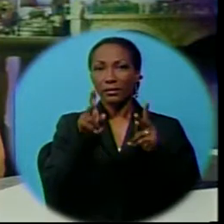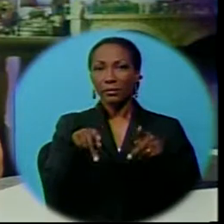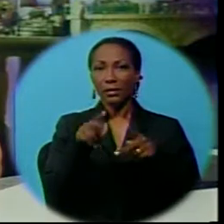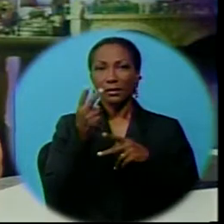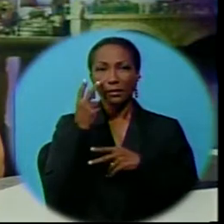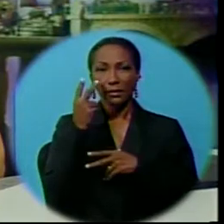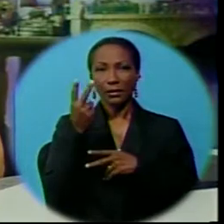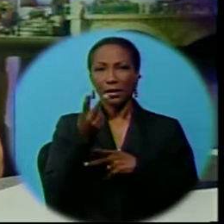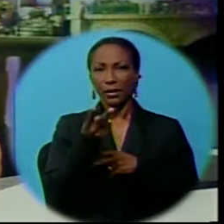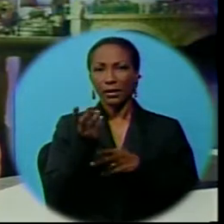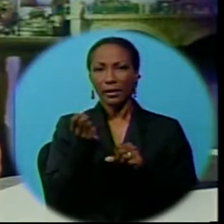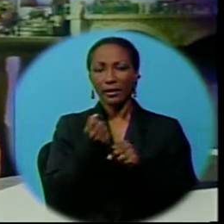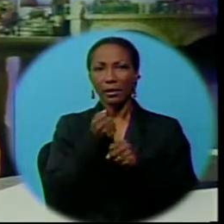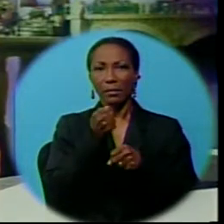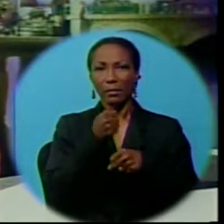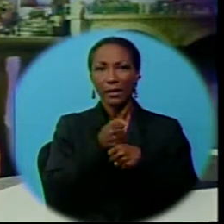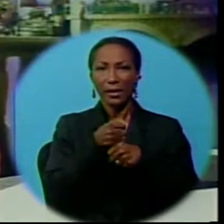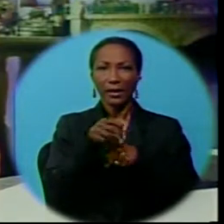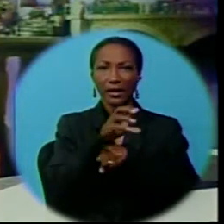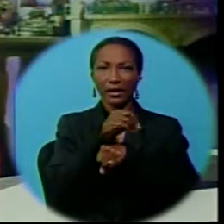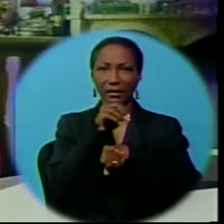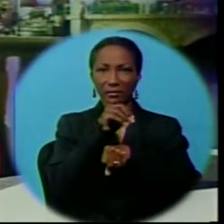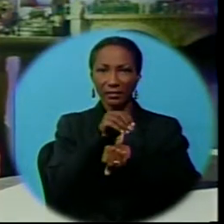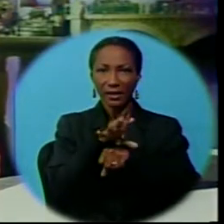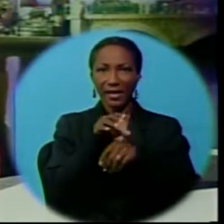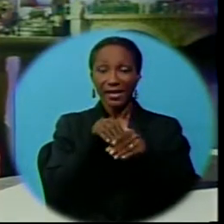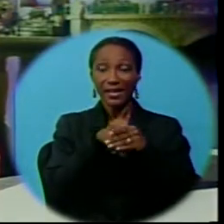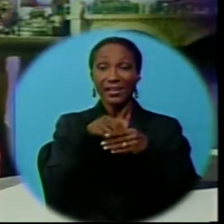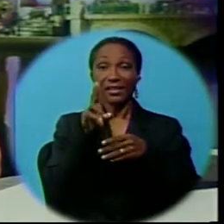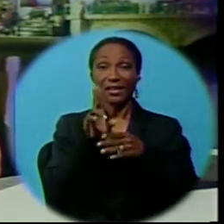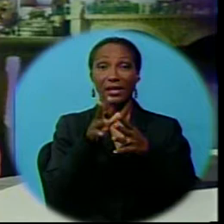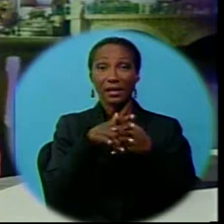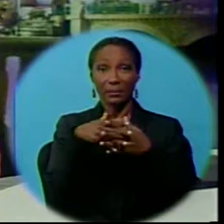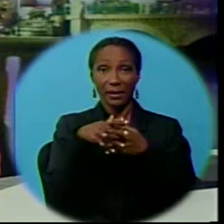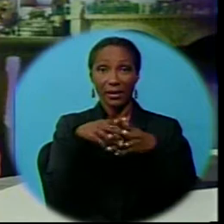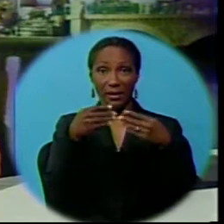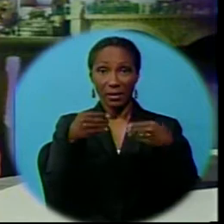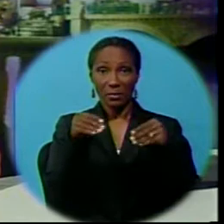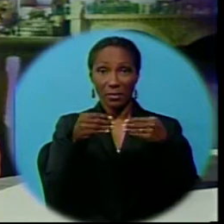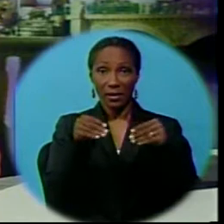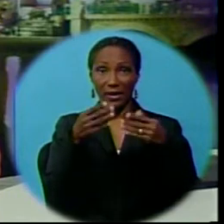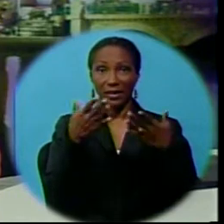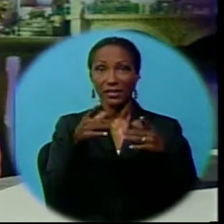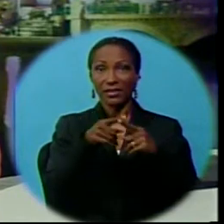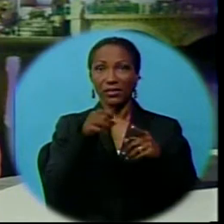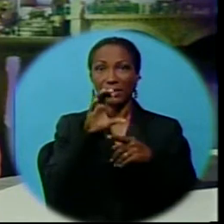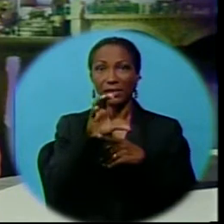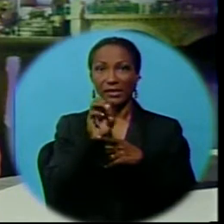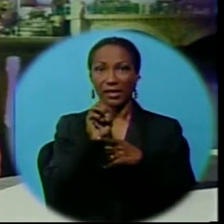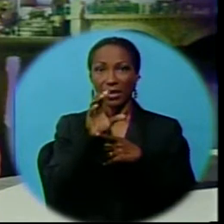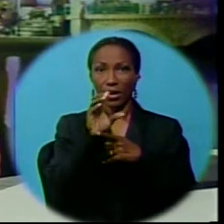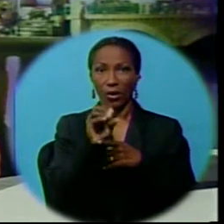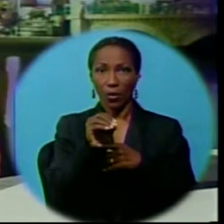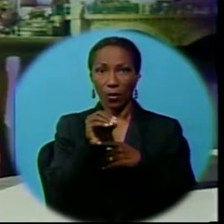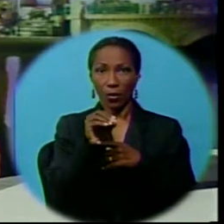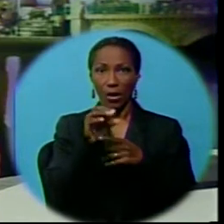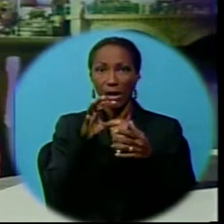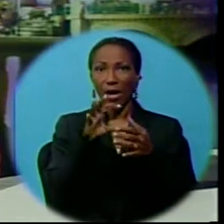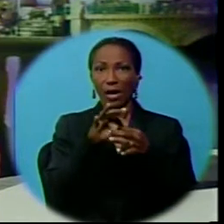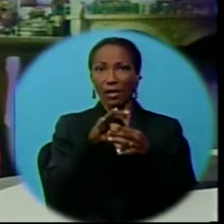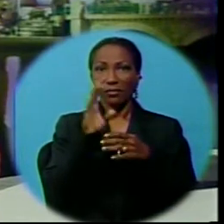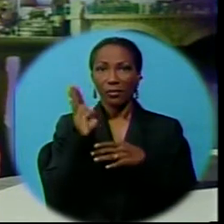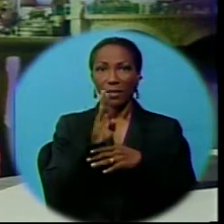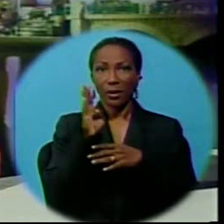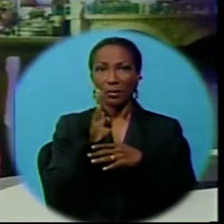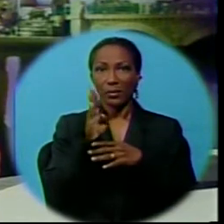Tourism officials are looking to make a bigger impact in the U.S. market. This is according to the Chief Executive Officer of the Barbados Tourism